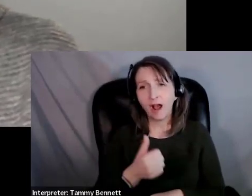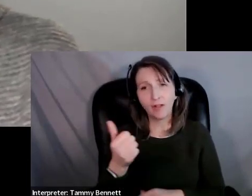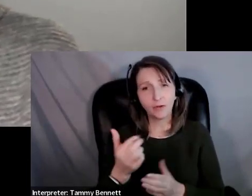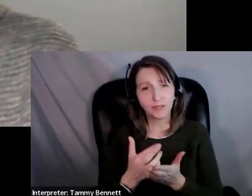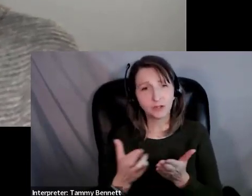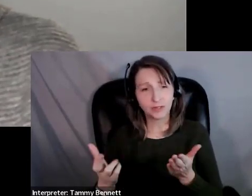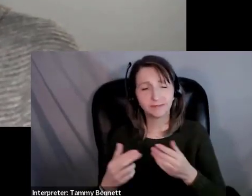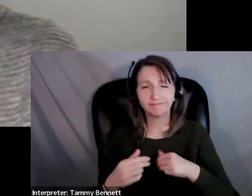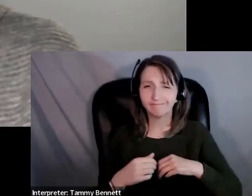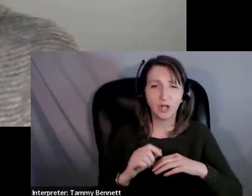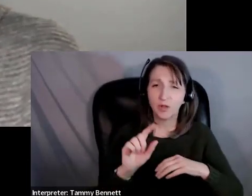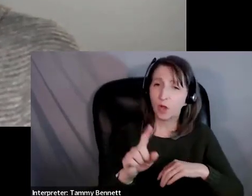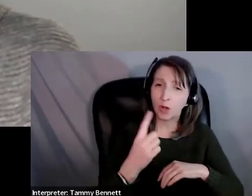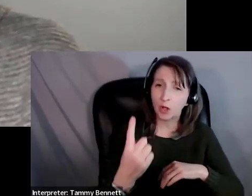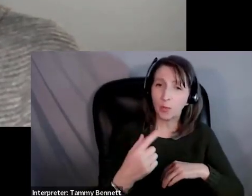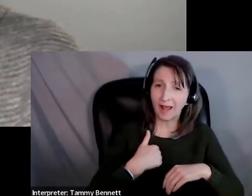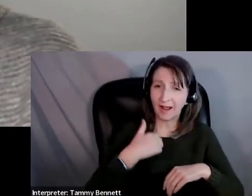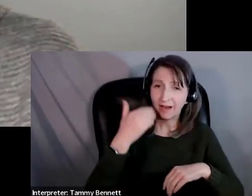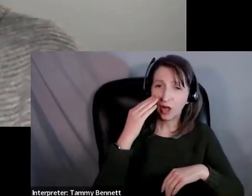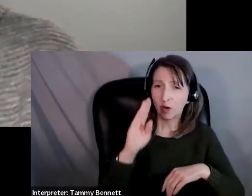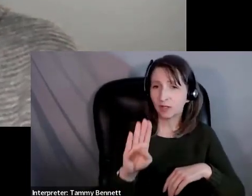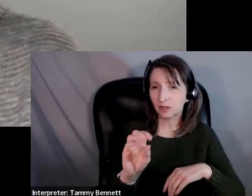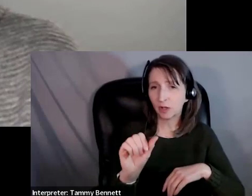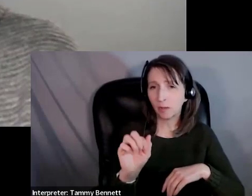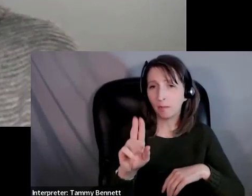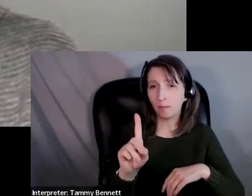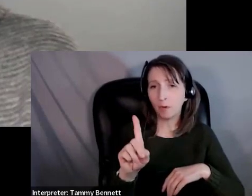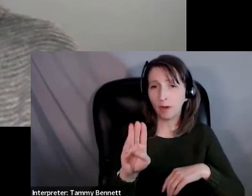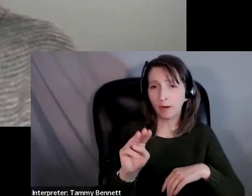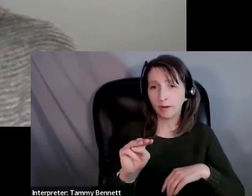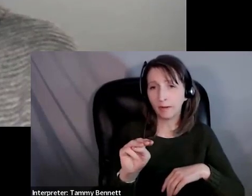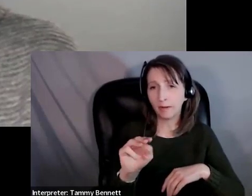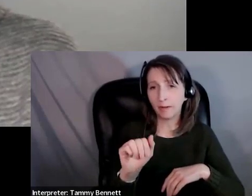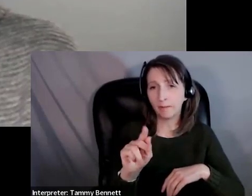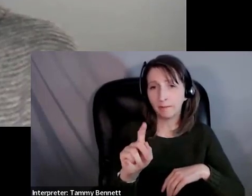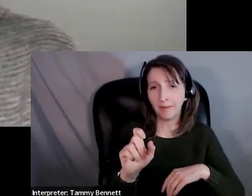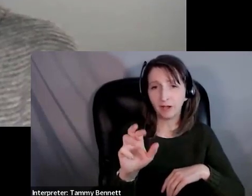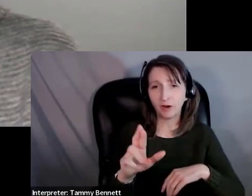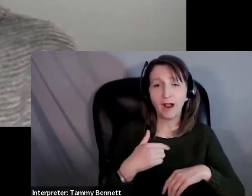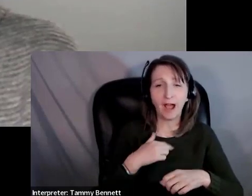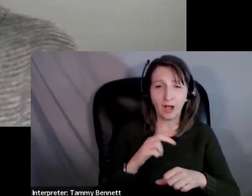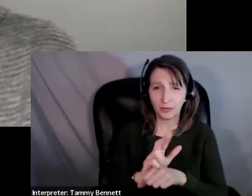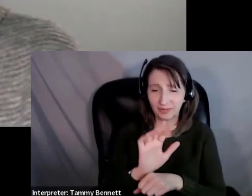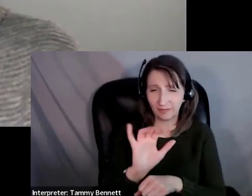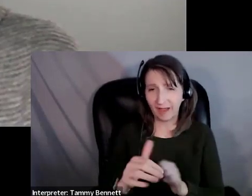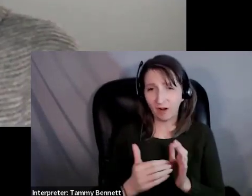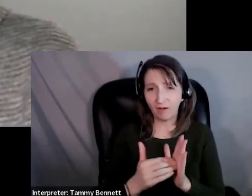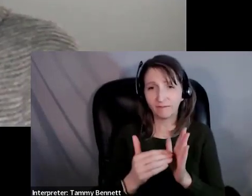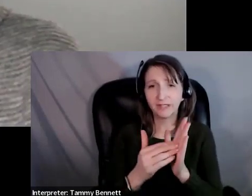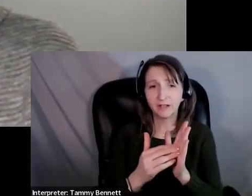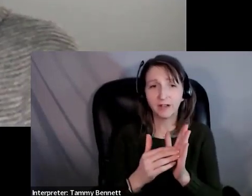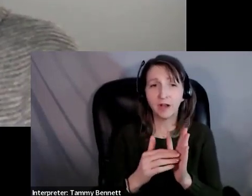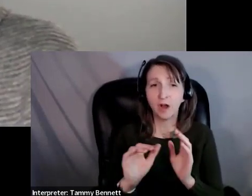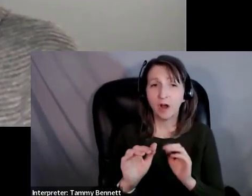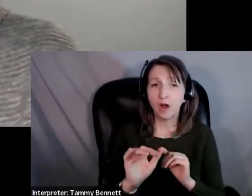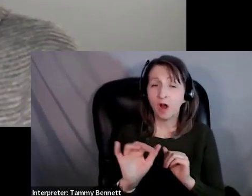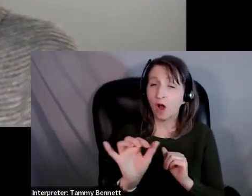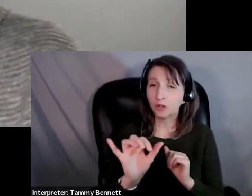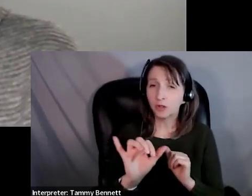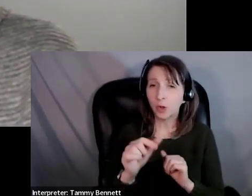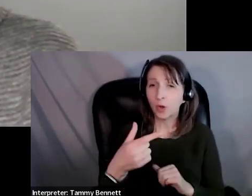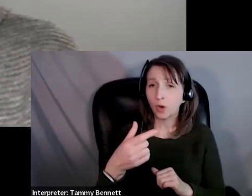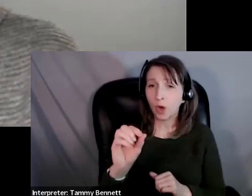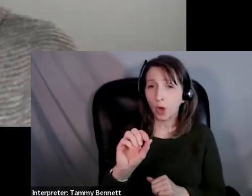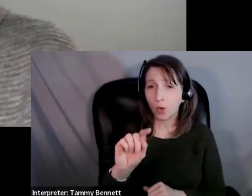BoardMaker is the only one that I know that I can think of. I use BoardMaker a lot. Um, um, I also do, so GoTalk